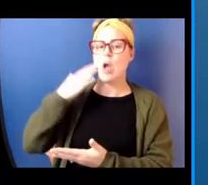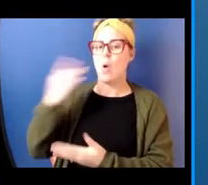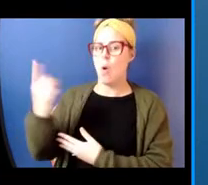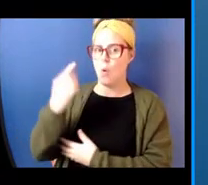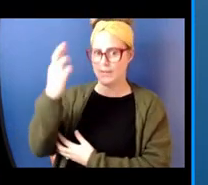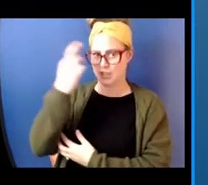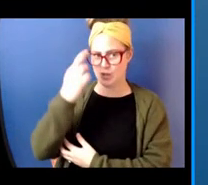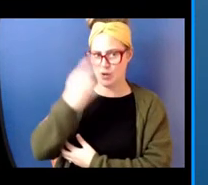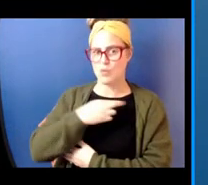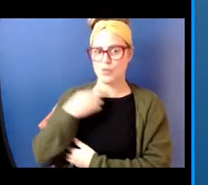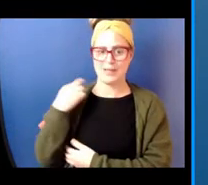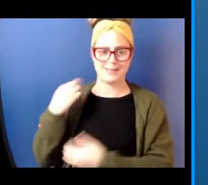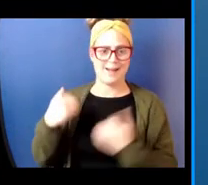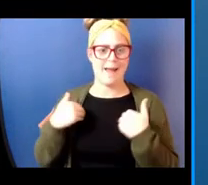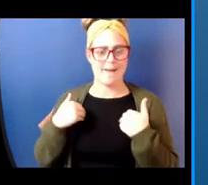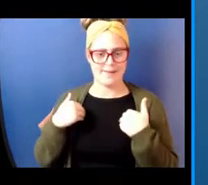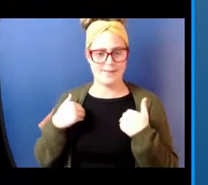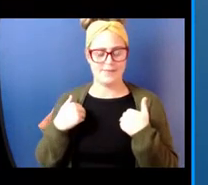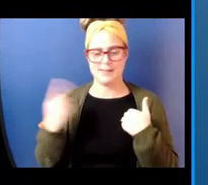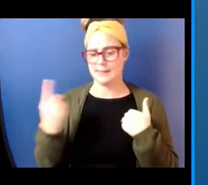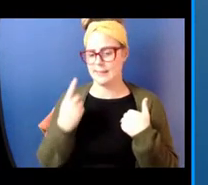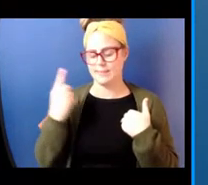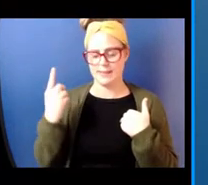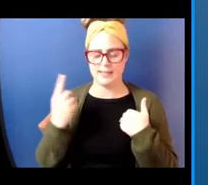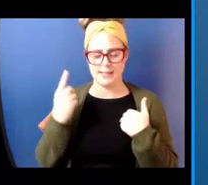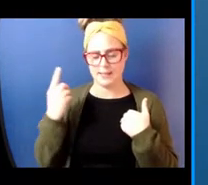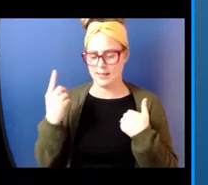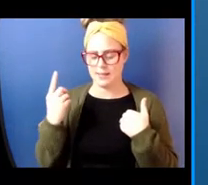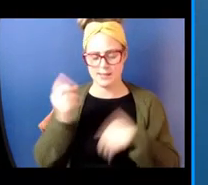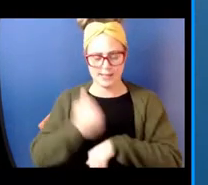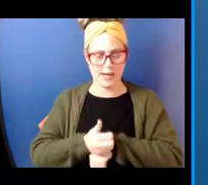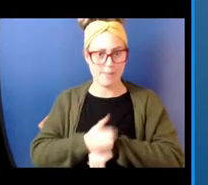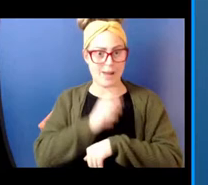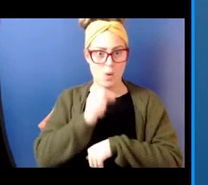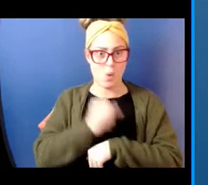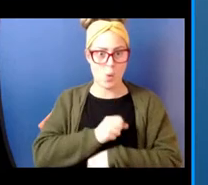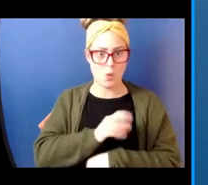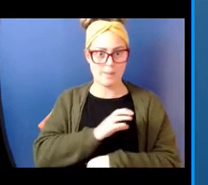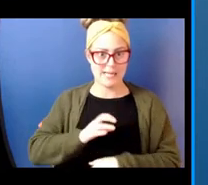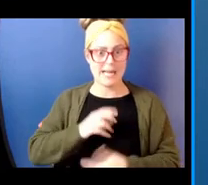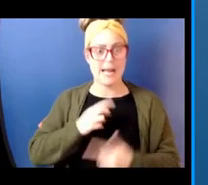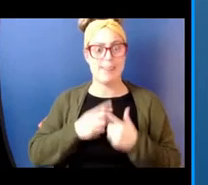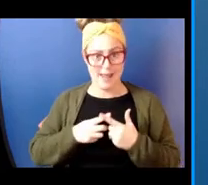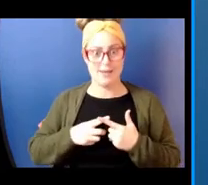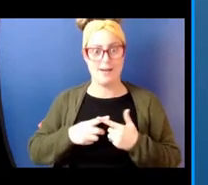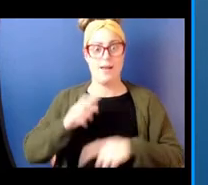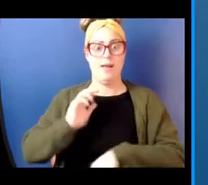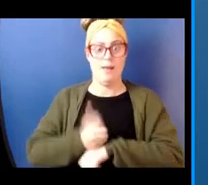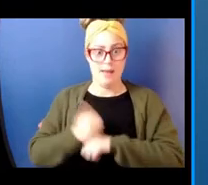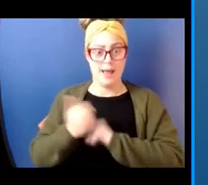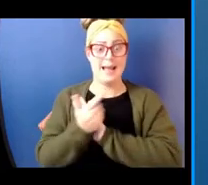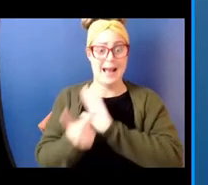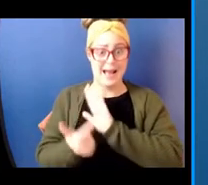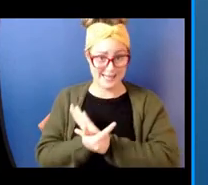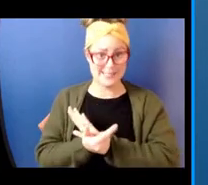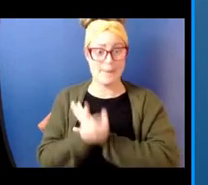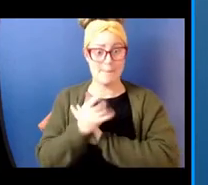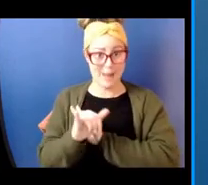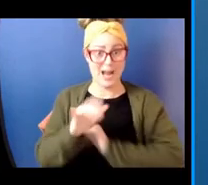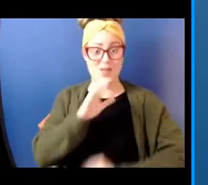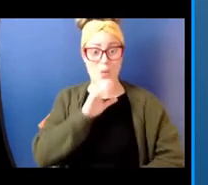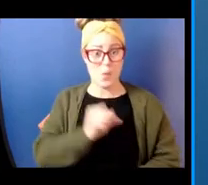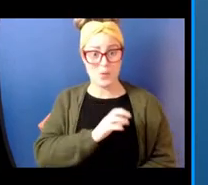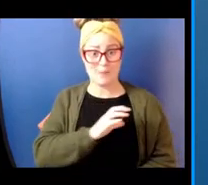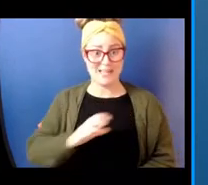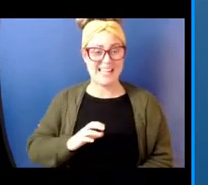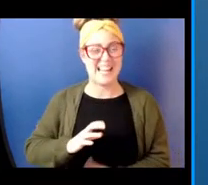something that was first of all put in place by the old committee and then enacted by the old uh old committee gets forgotten forgotten by the